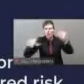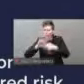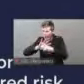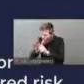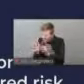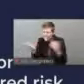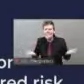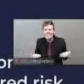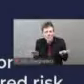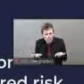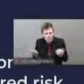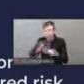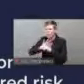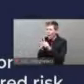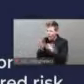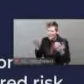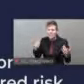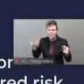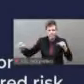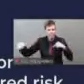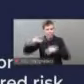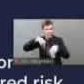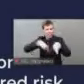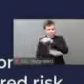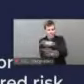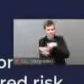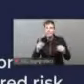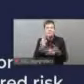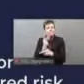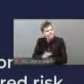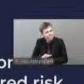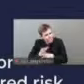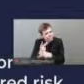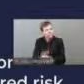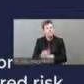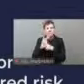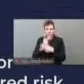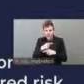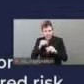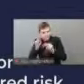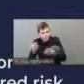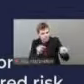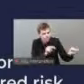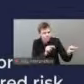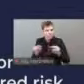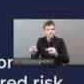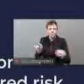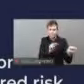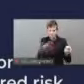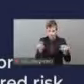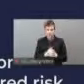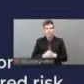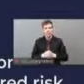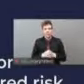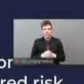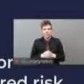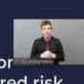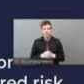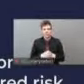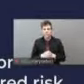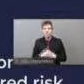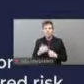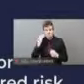that have recovered from COVID have, some immunity conferred for some amount of time, we